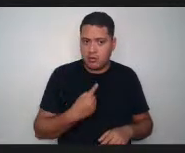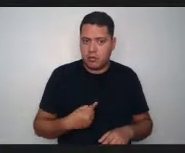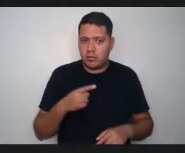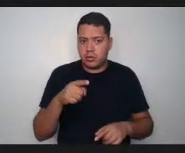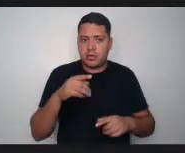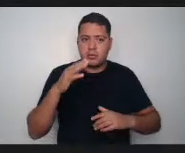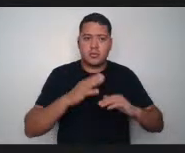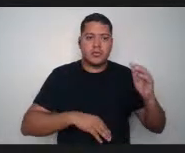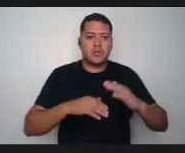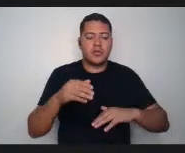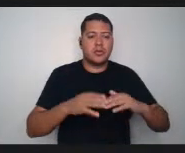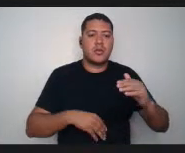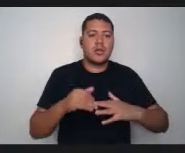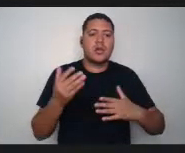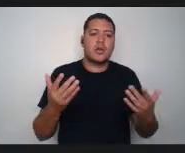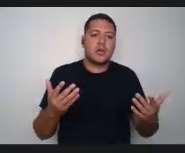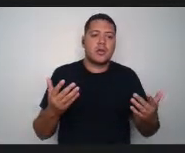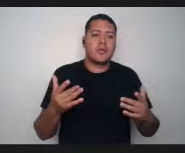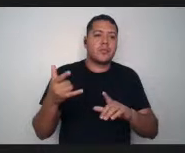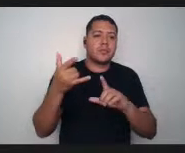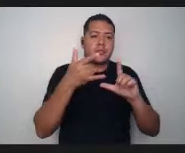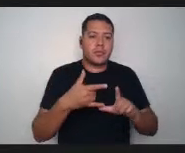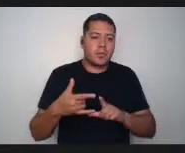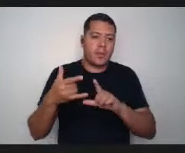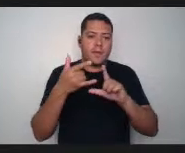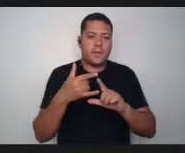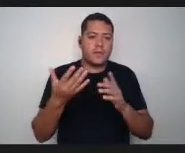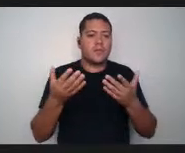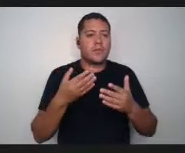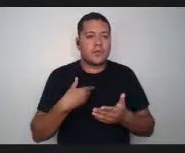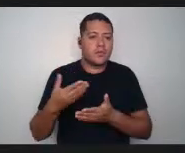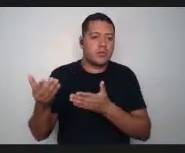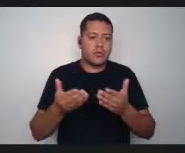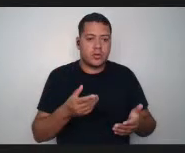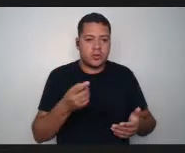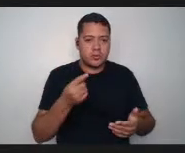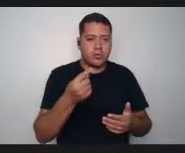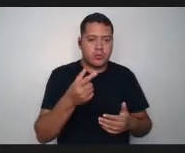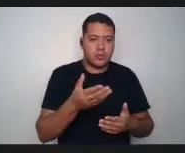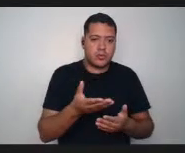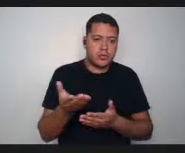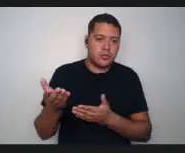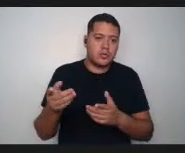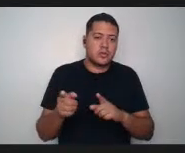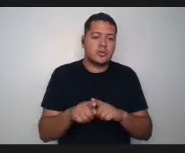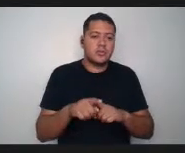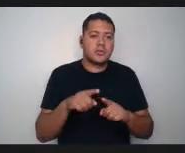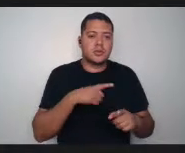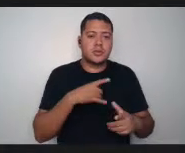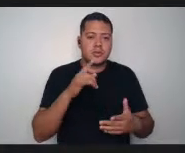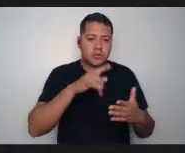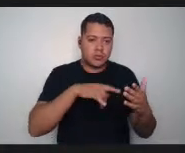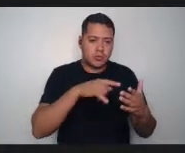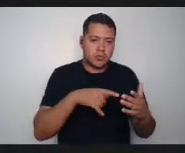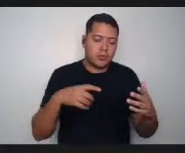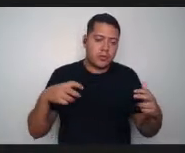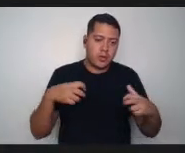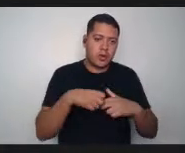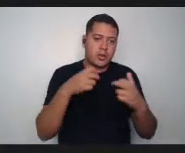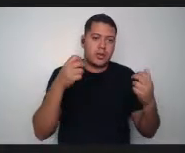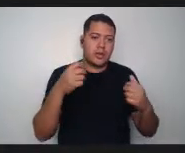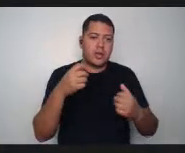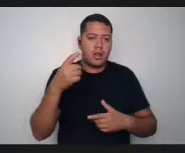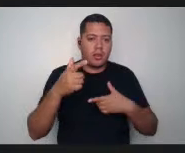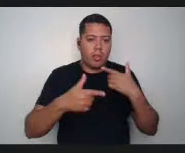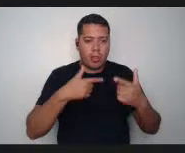And they are identifying the profile of these workers from platforms. We also have some